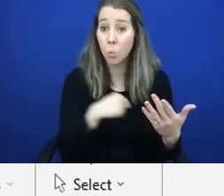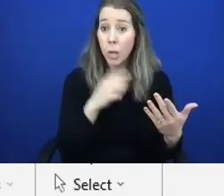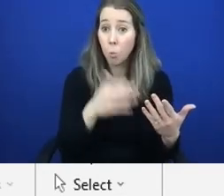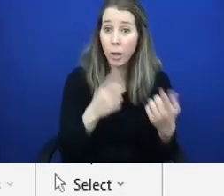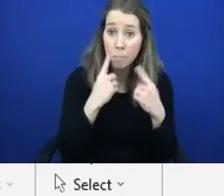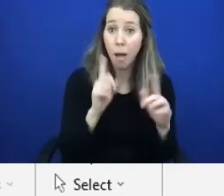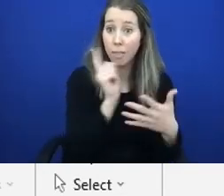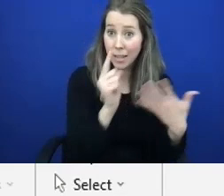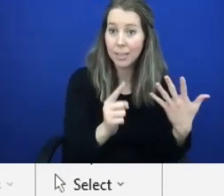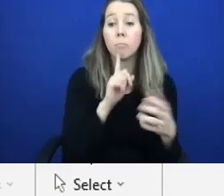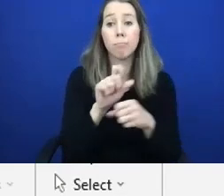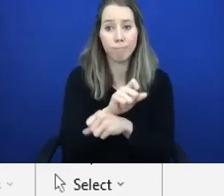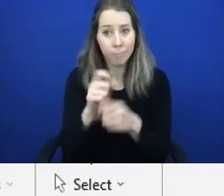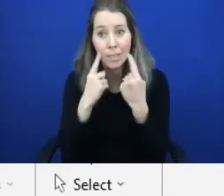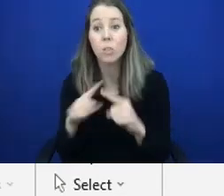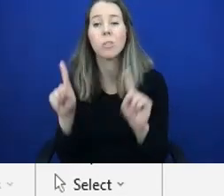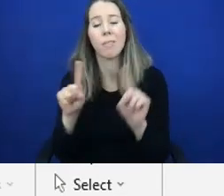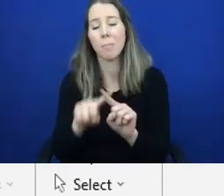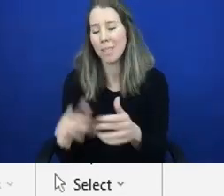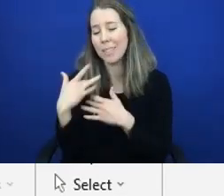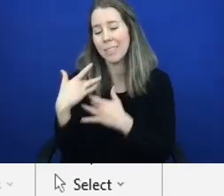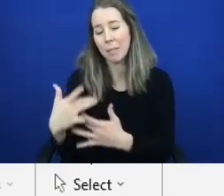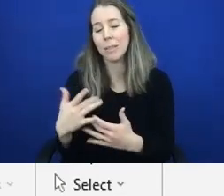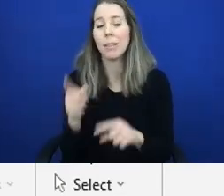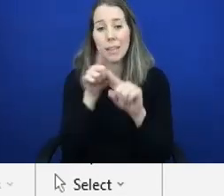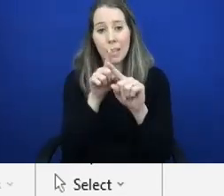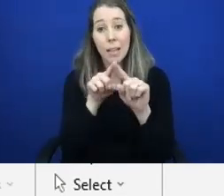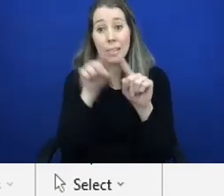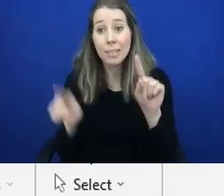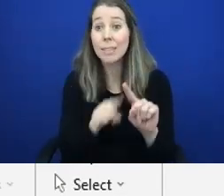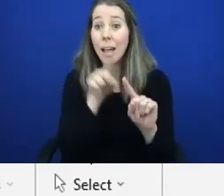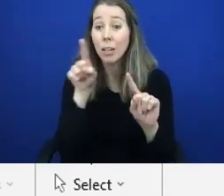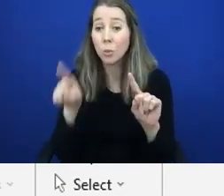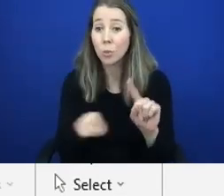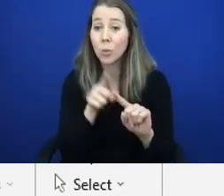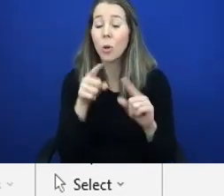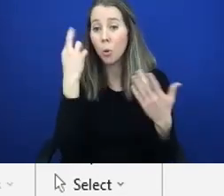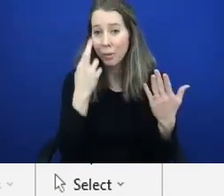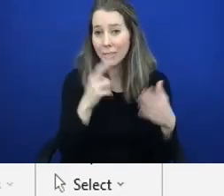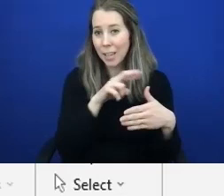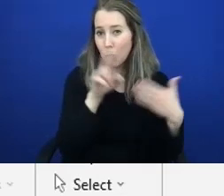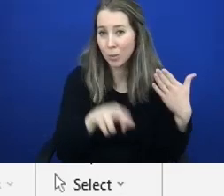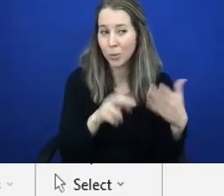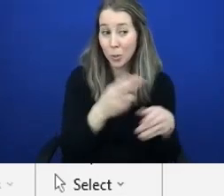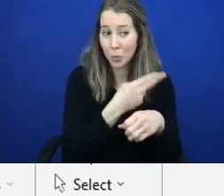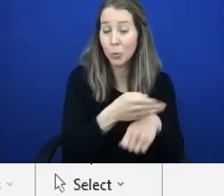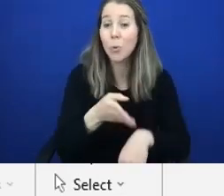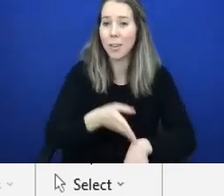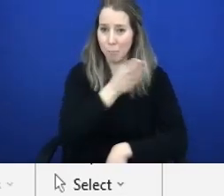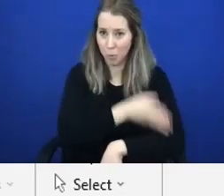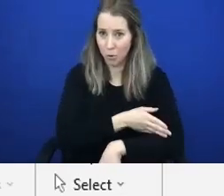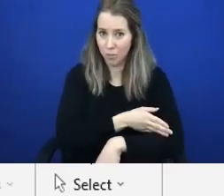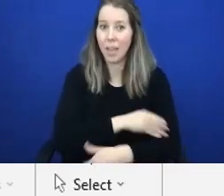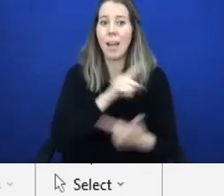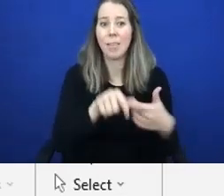achieve. But typically it's a cycle, because we use the results to make improvements, which